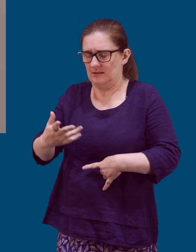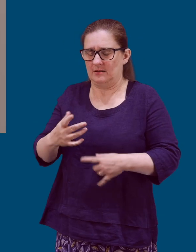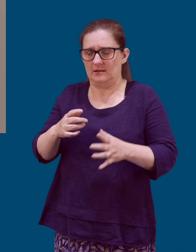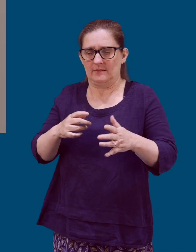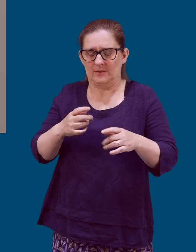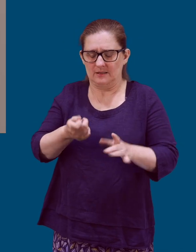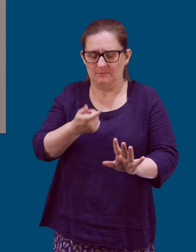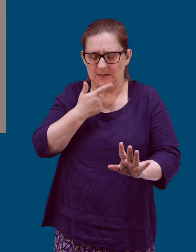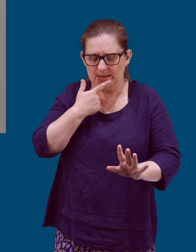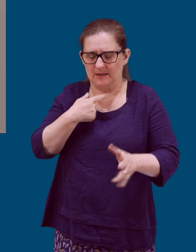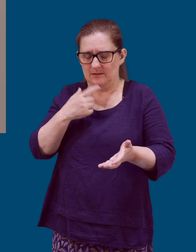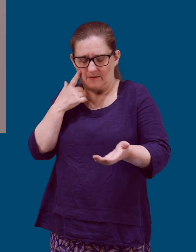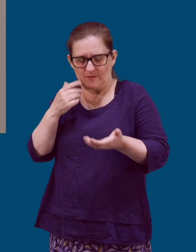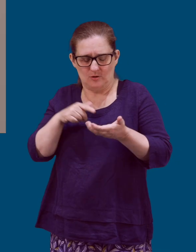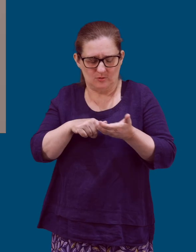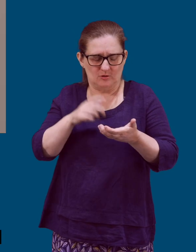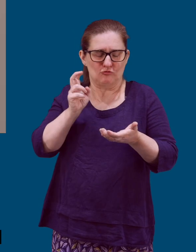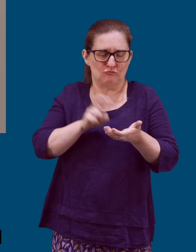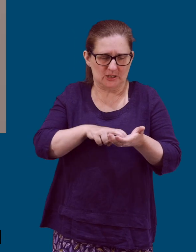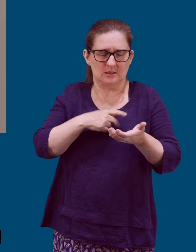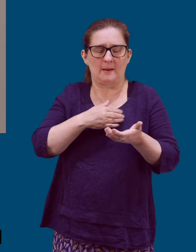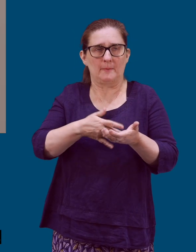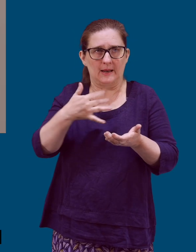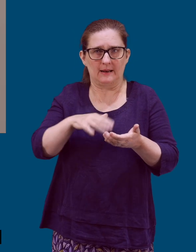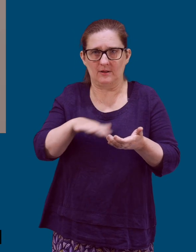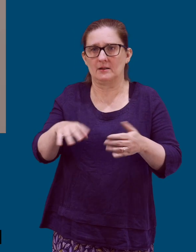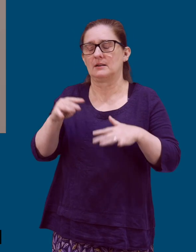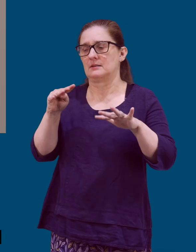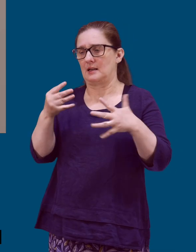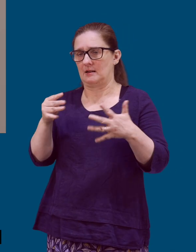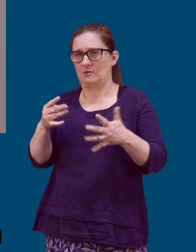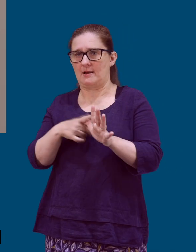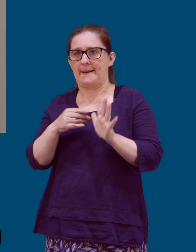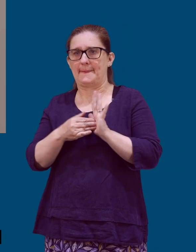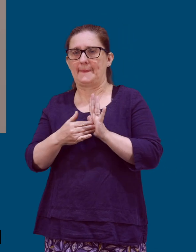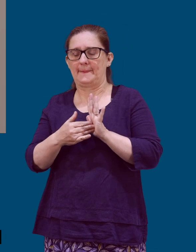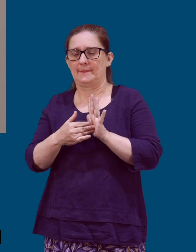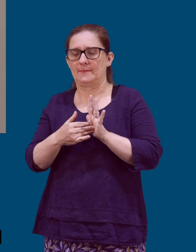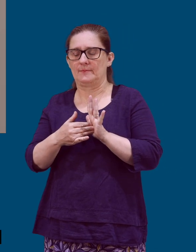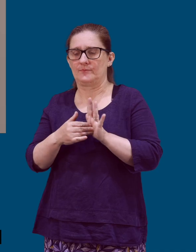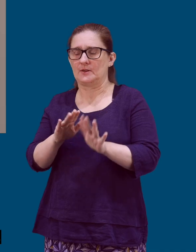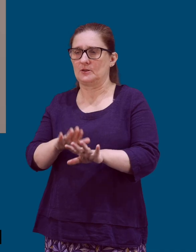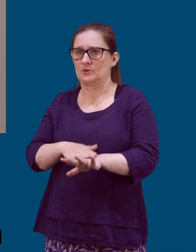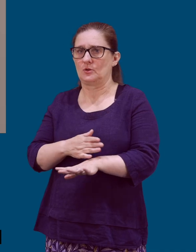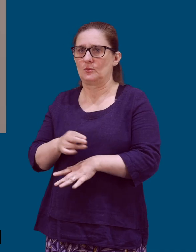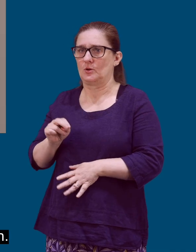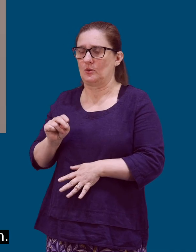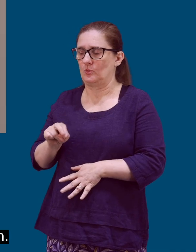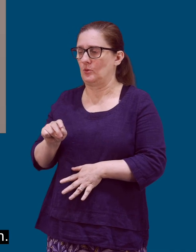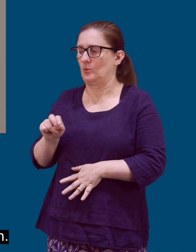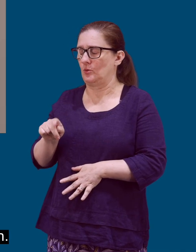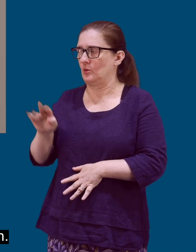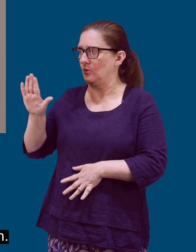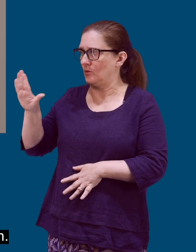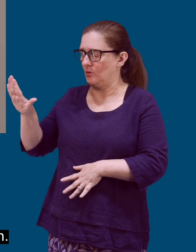phone. Register on phone, pain. 9 a.m. Slowly walk to stairs and go up, lean